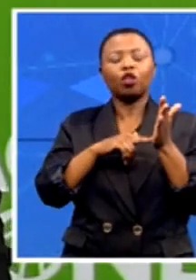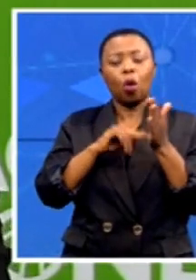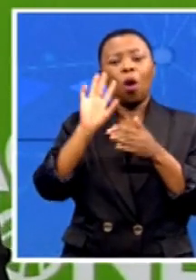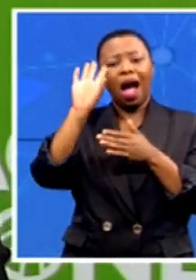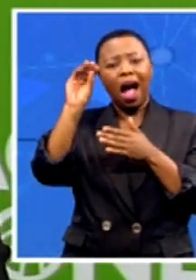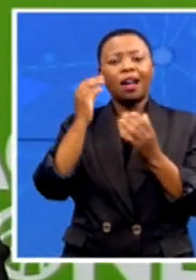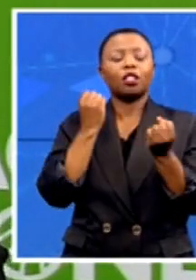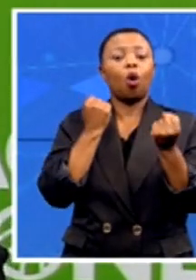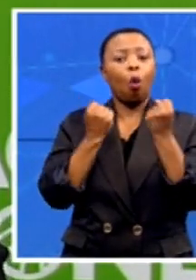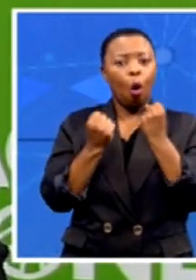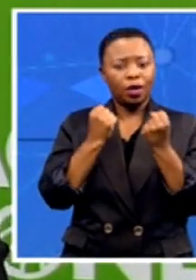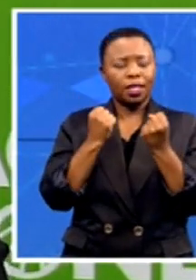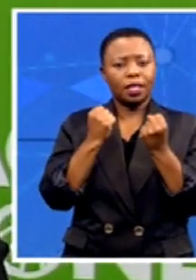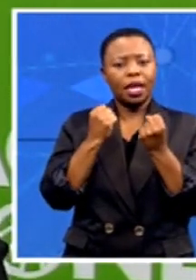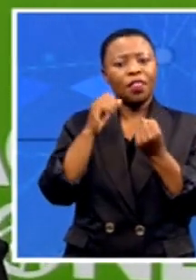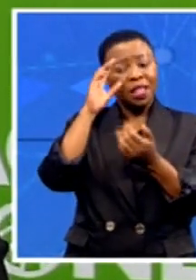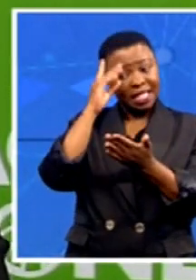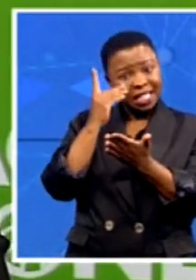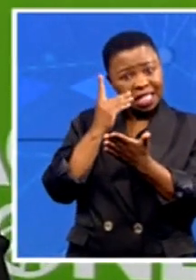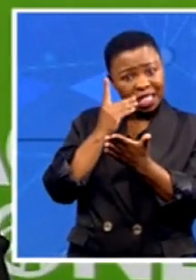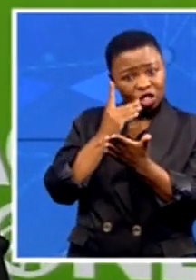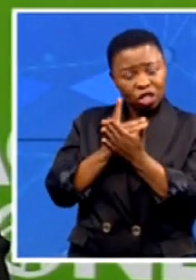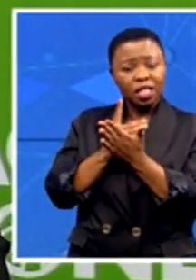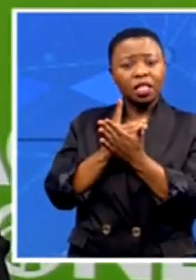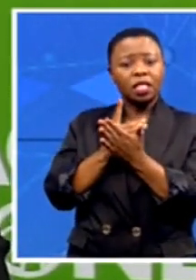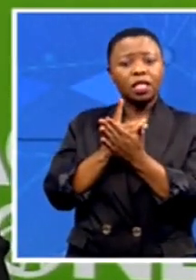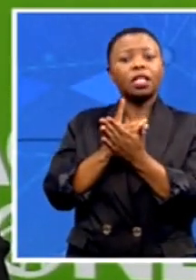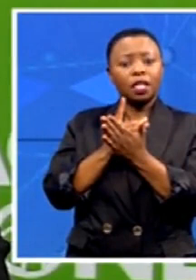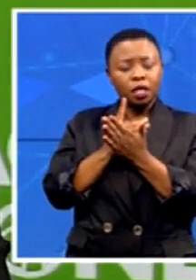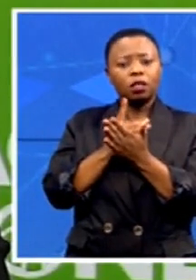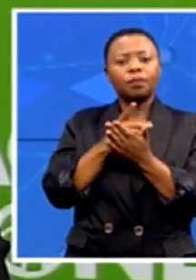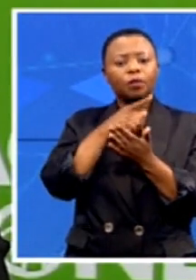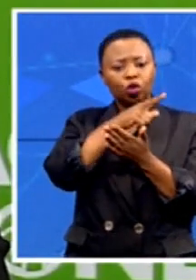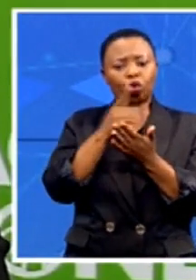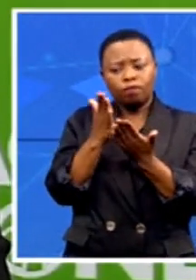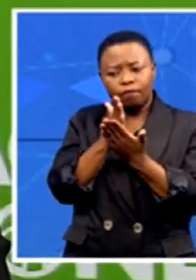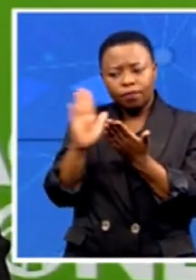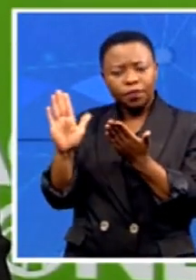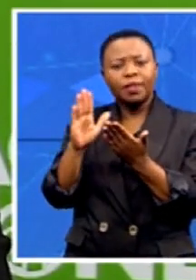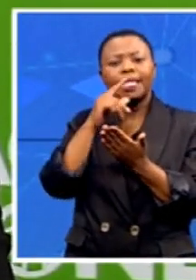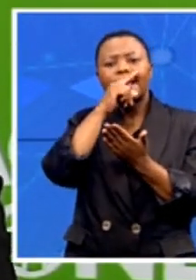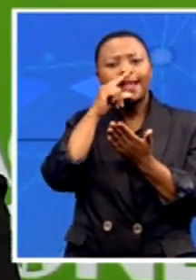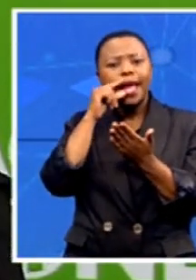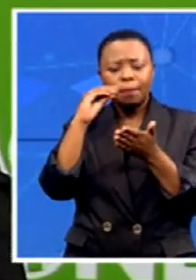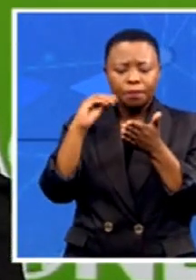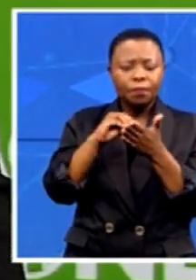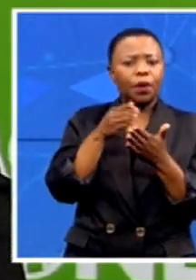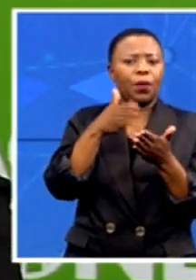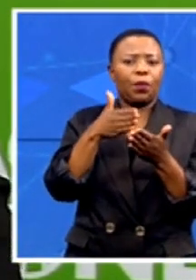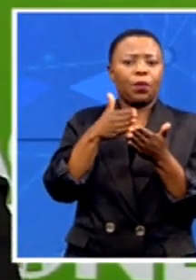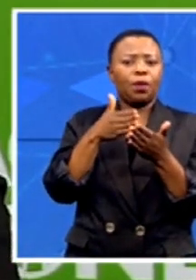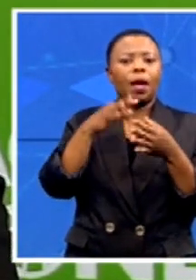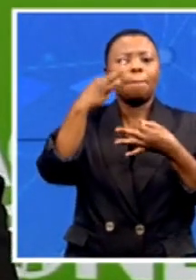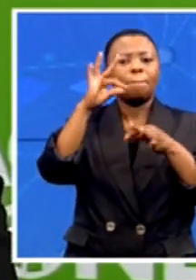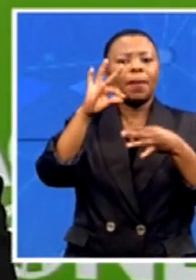the respondent to exclude the applicant's name from the 2021 election ballot paper. We are then asking the